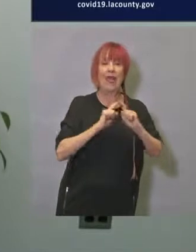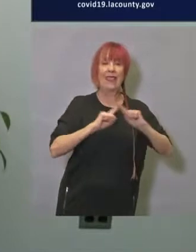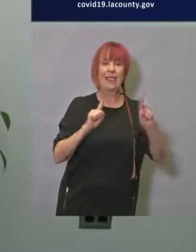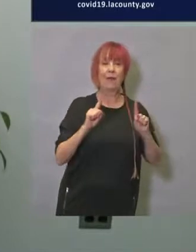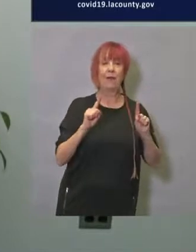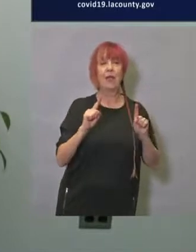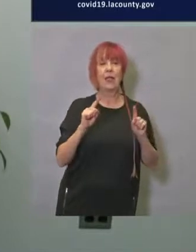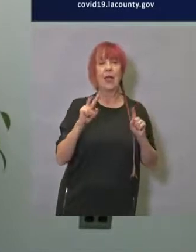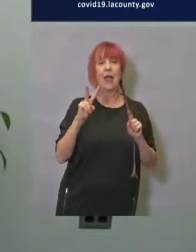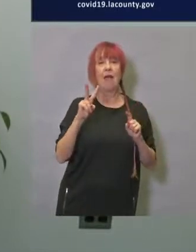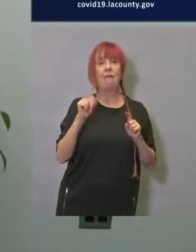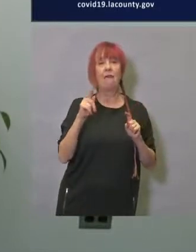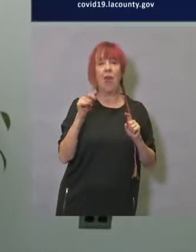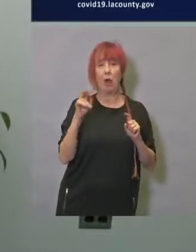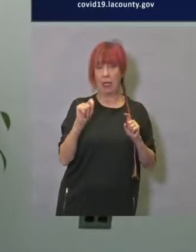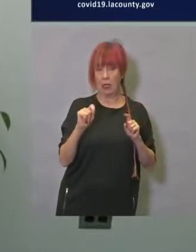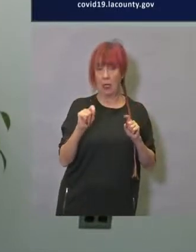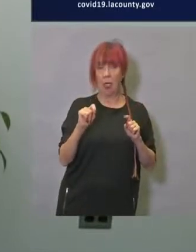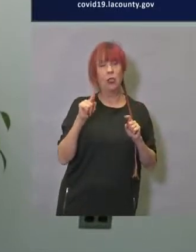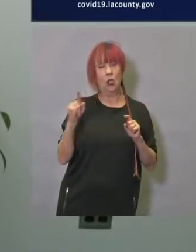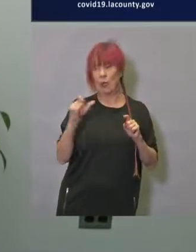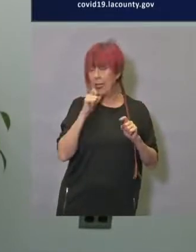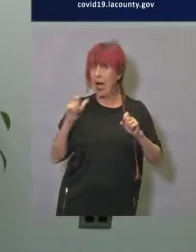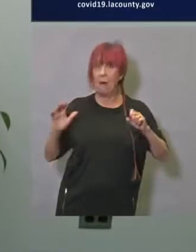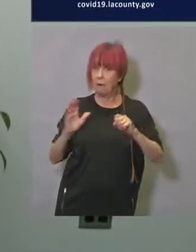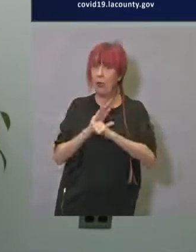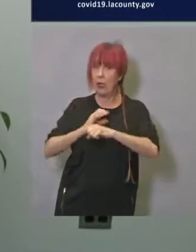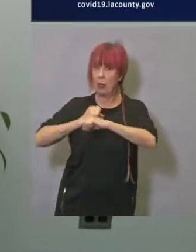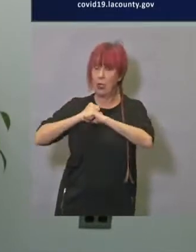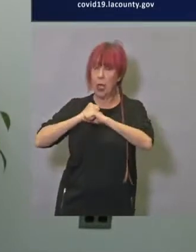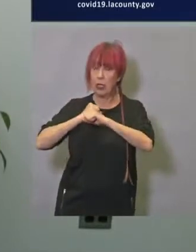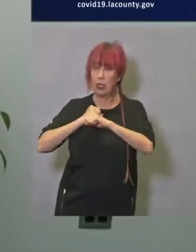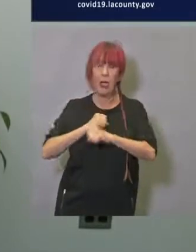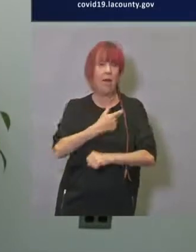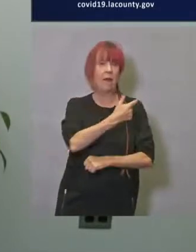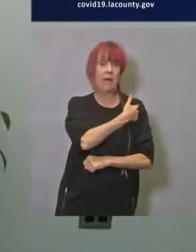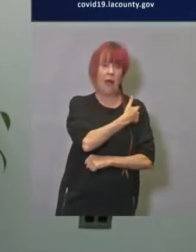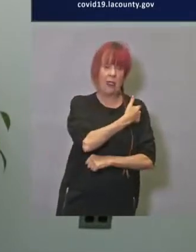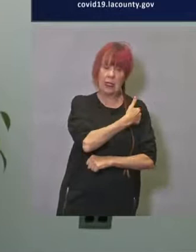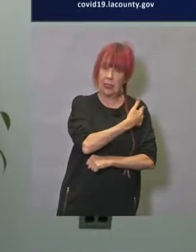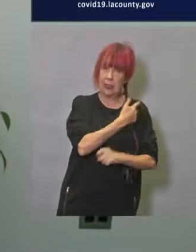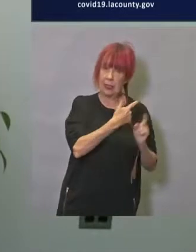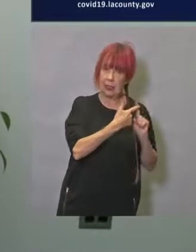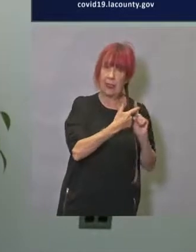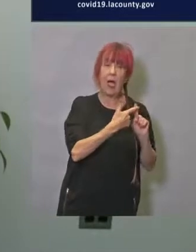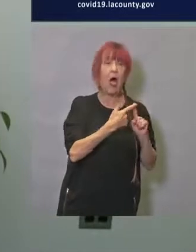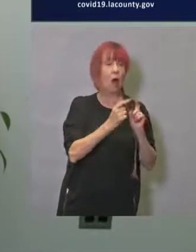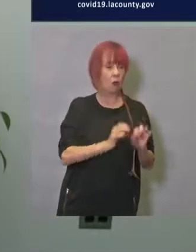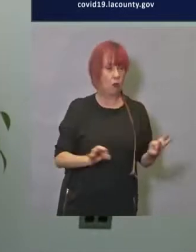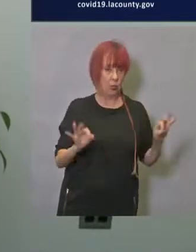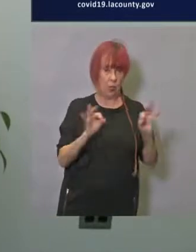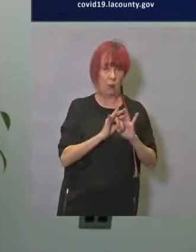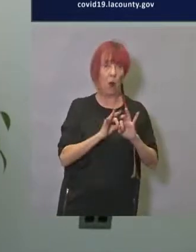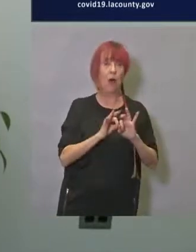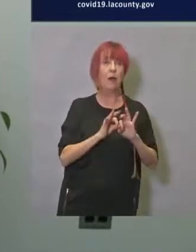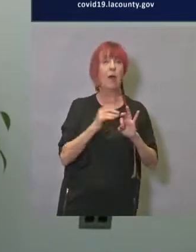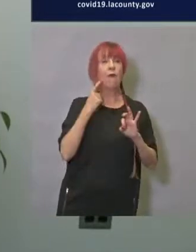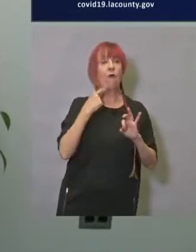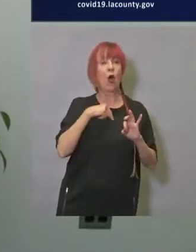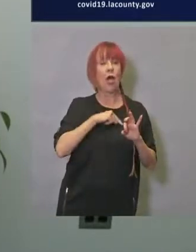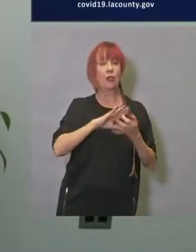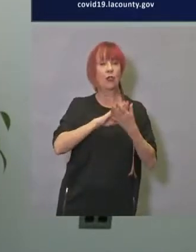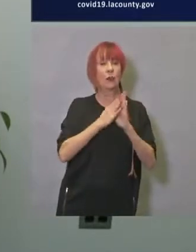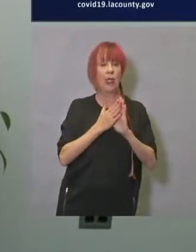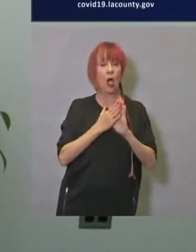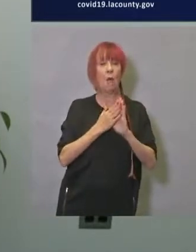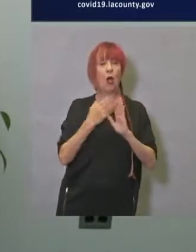all of that protection. The vaccines are really essential for us to get to herd immunity and